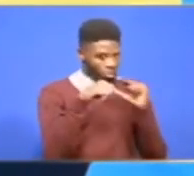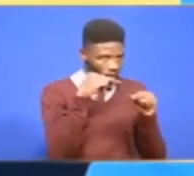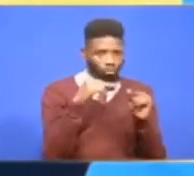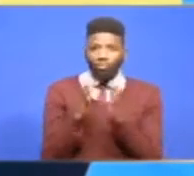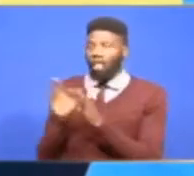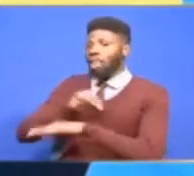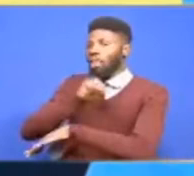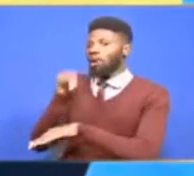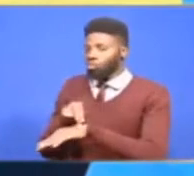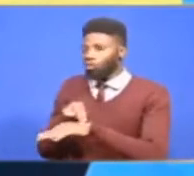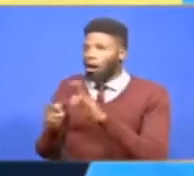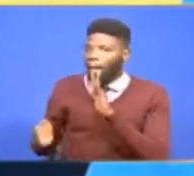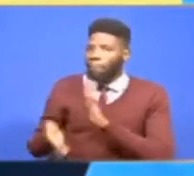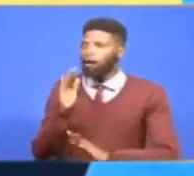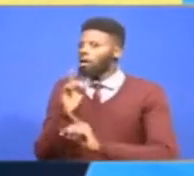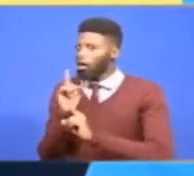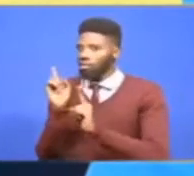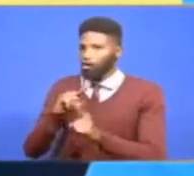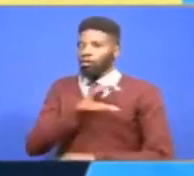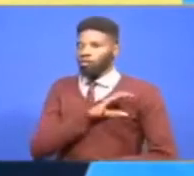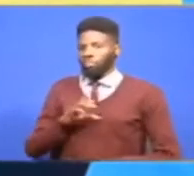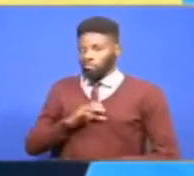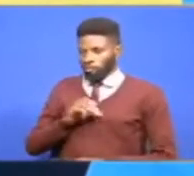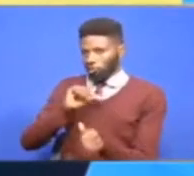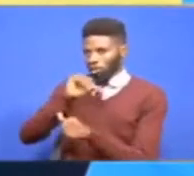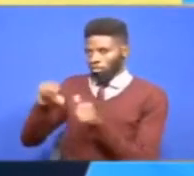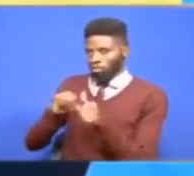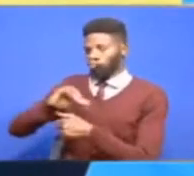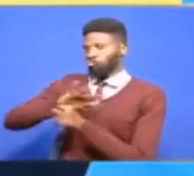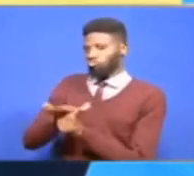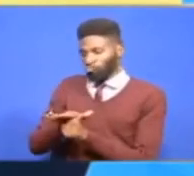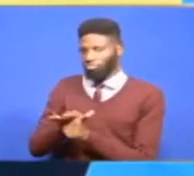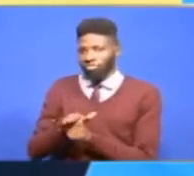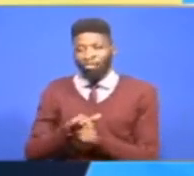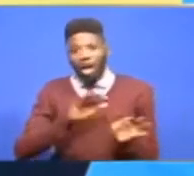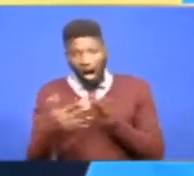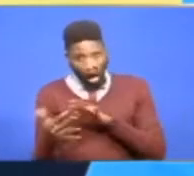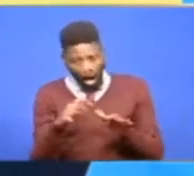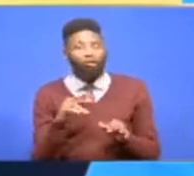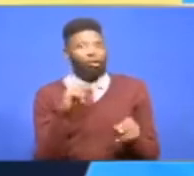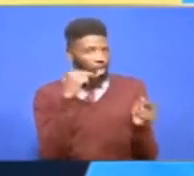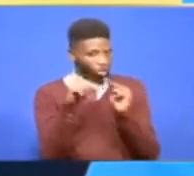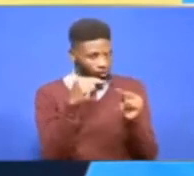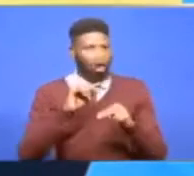Emergency Response Committee on COVID-19 on restaurant hours of business,